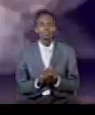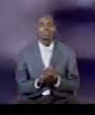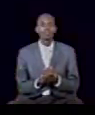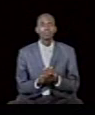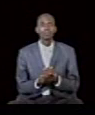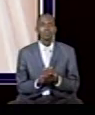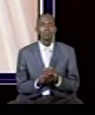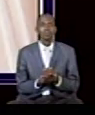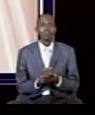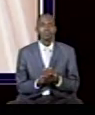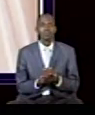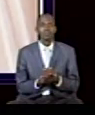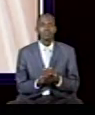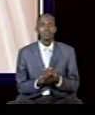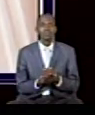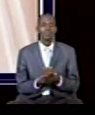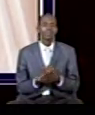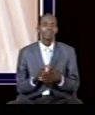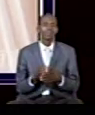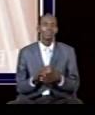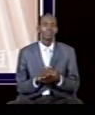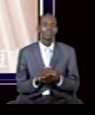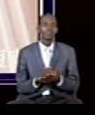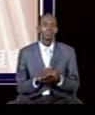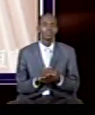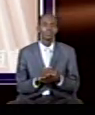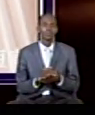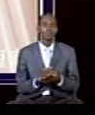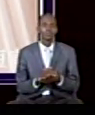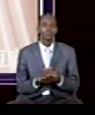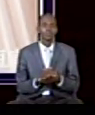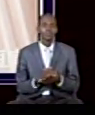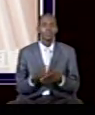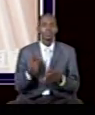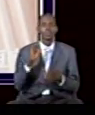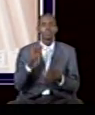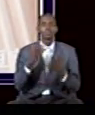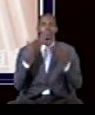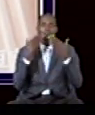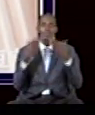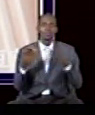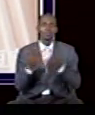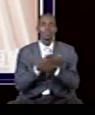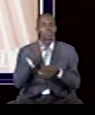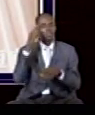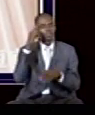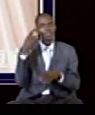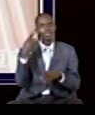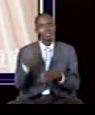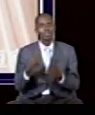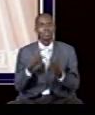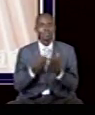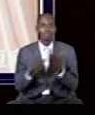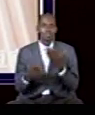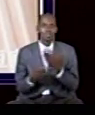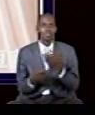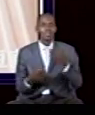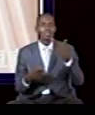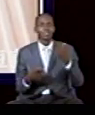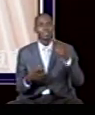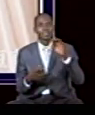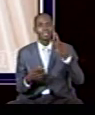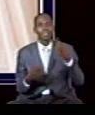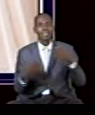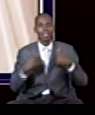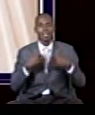Deng Jinglan from China. I'm so grateful for the Global Crusades DCLM has been